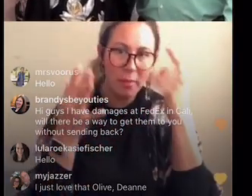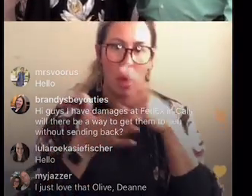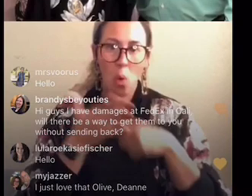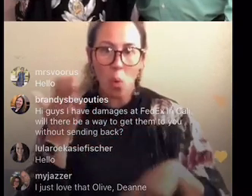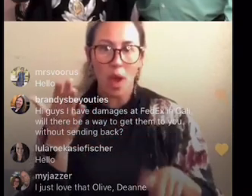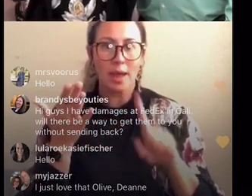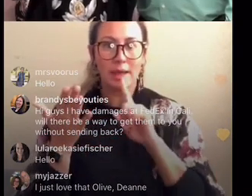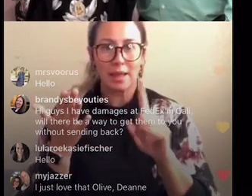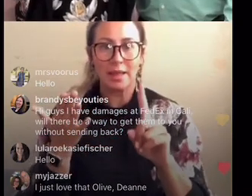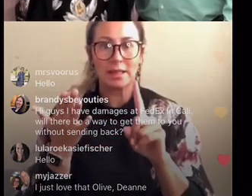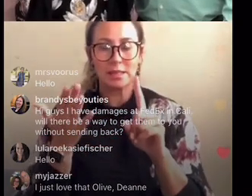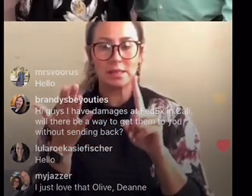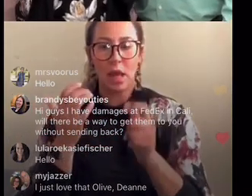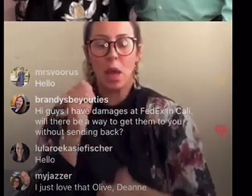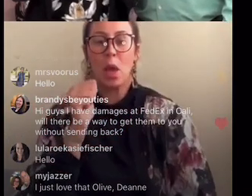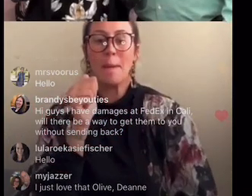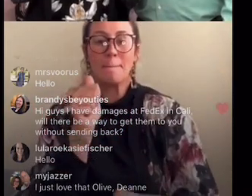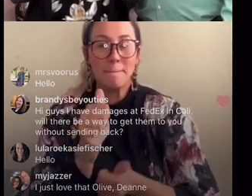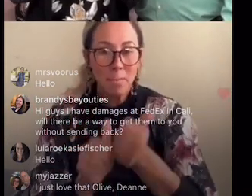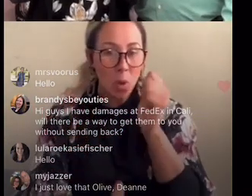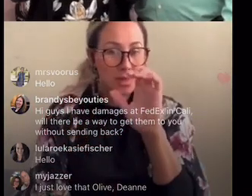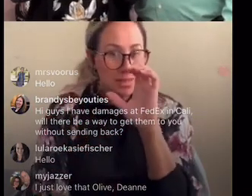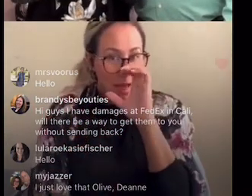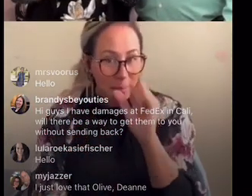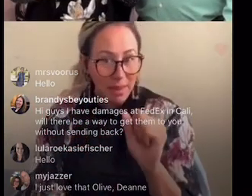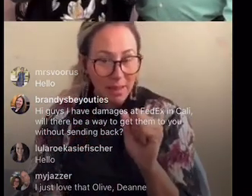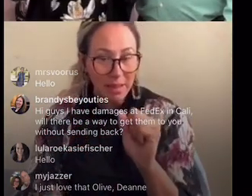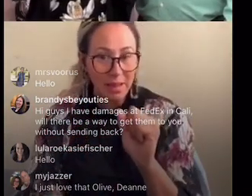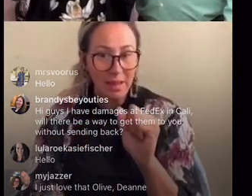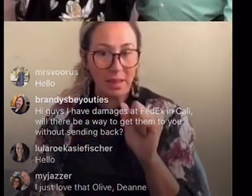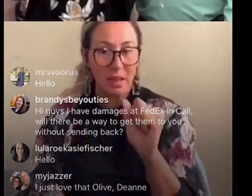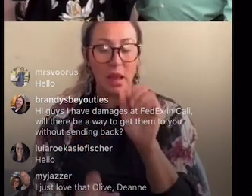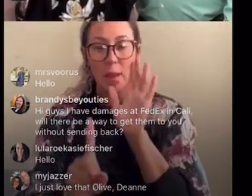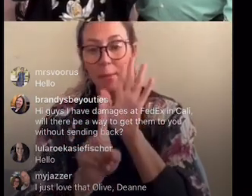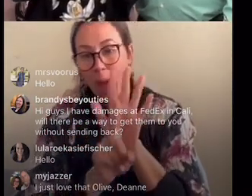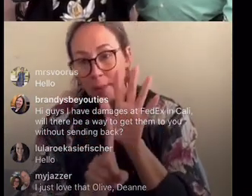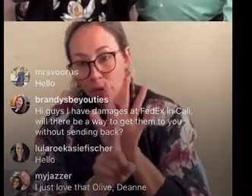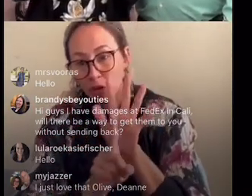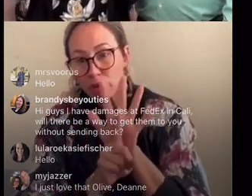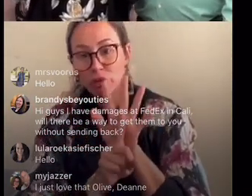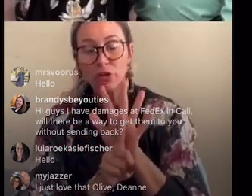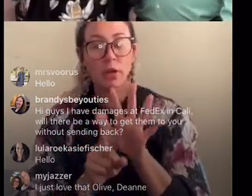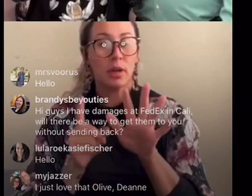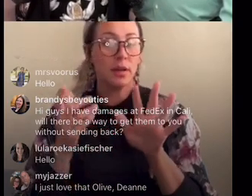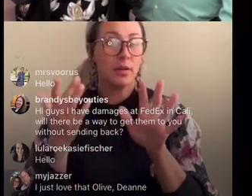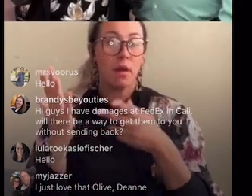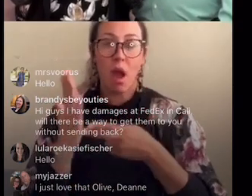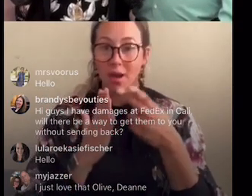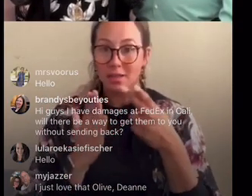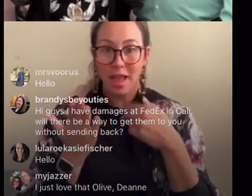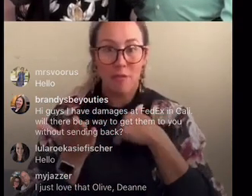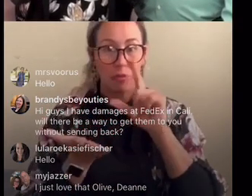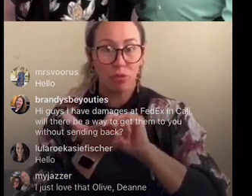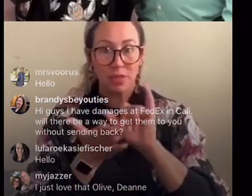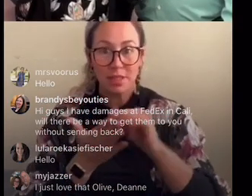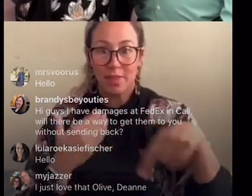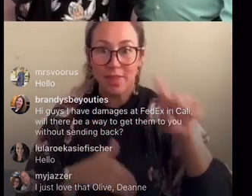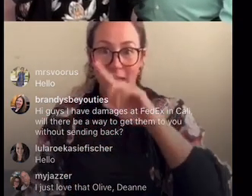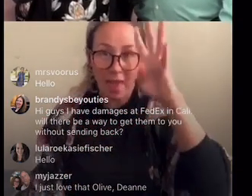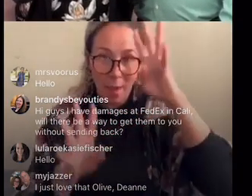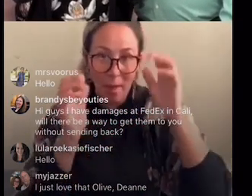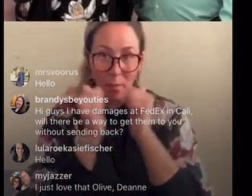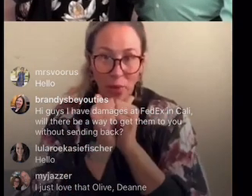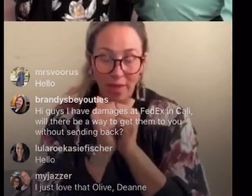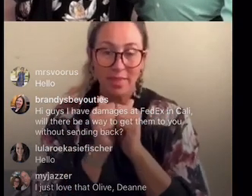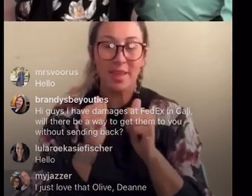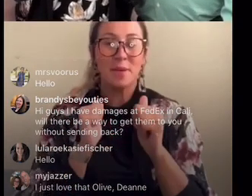is most appealing, popular. Honestly, you guys, there are prints that they come up with. And remember,